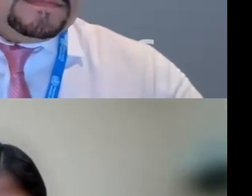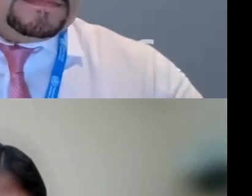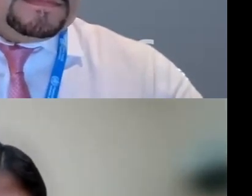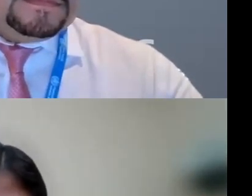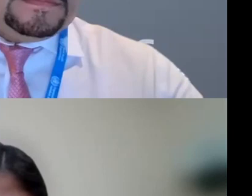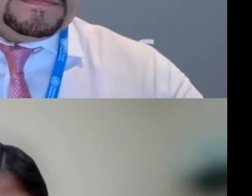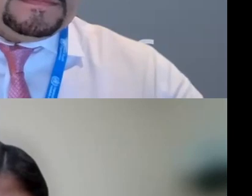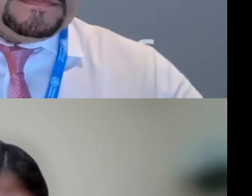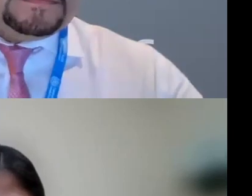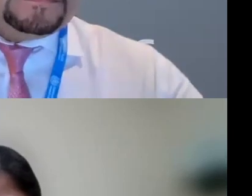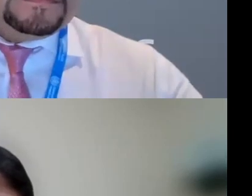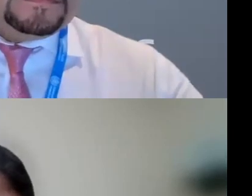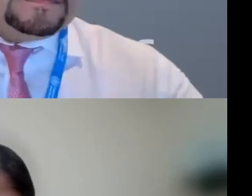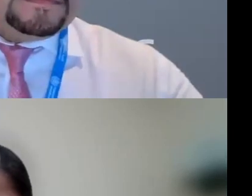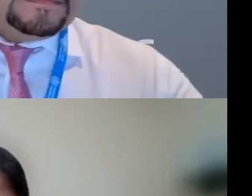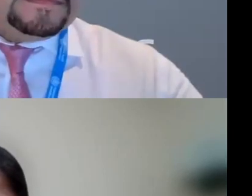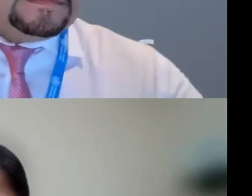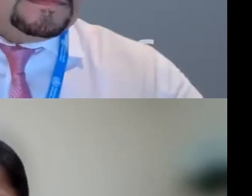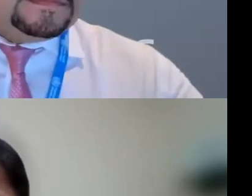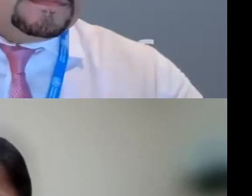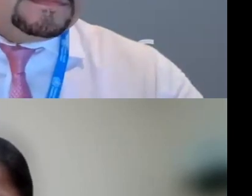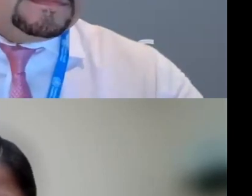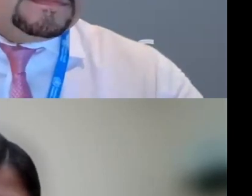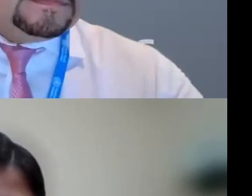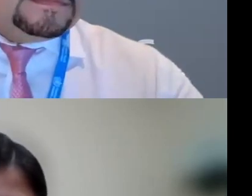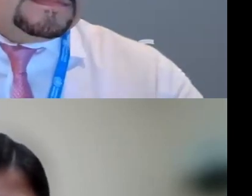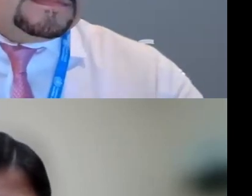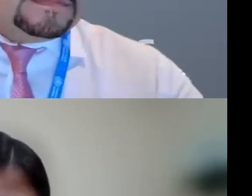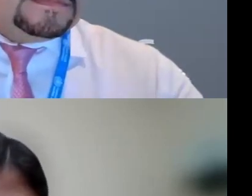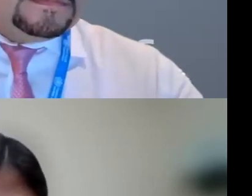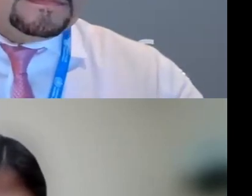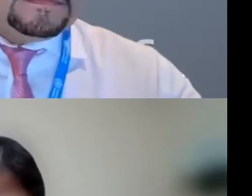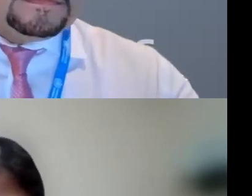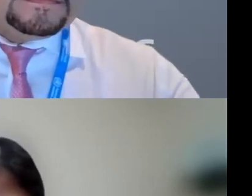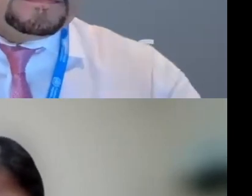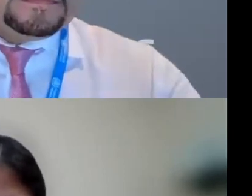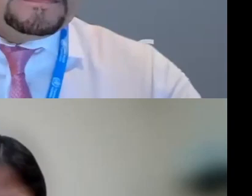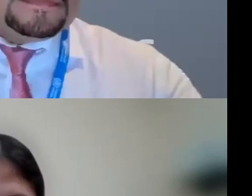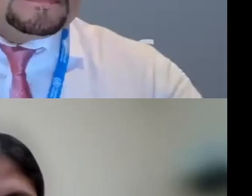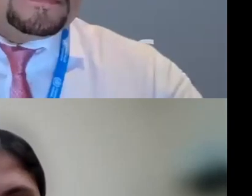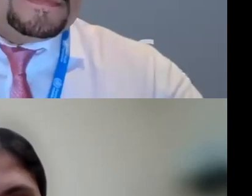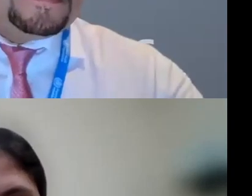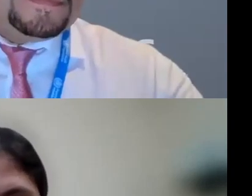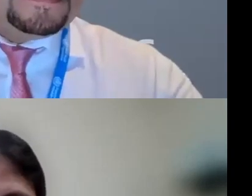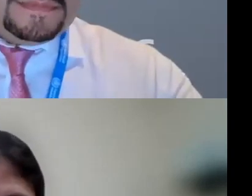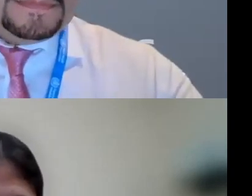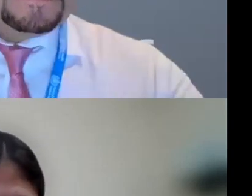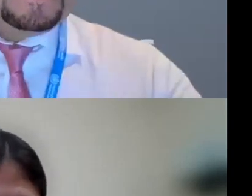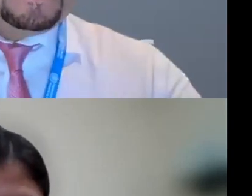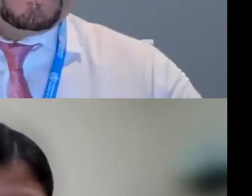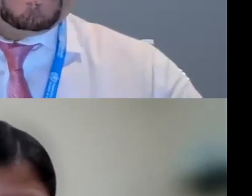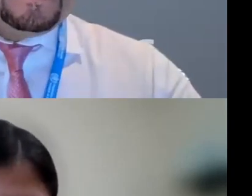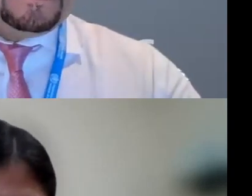be intersectional. This work must include a social movement of persons with disabilities.